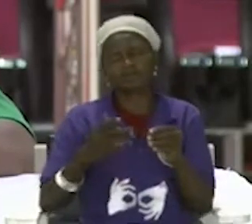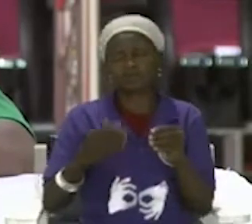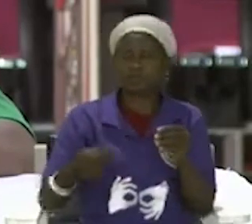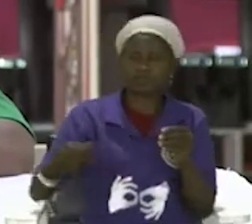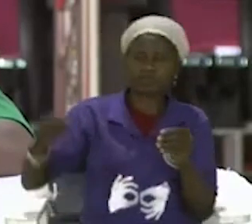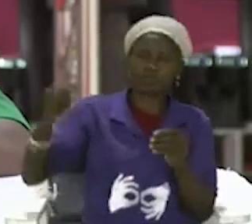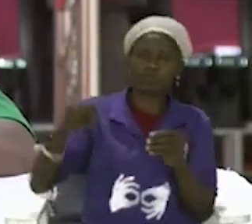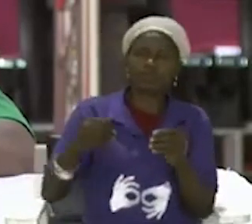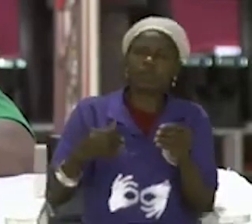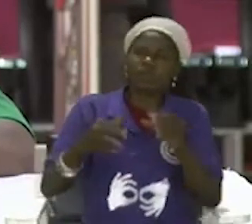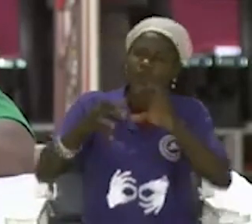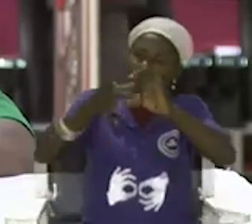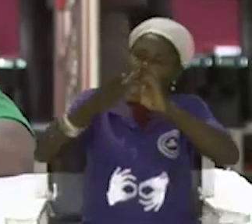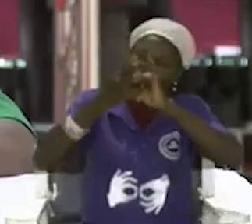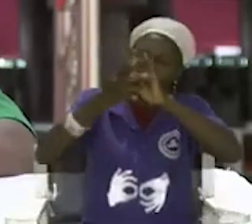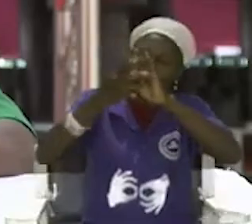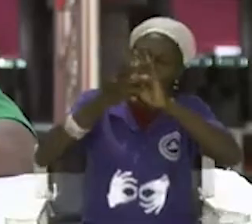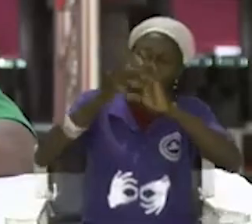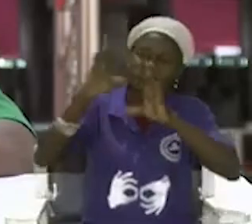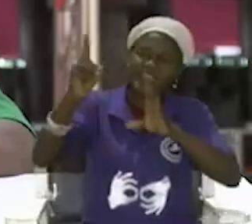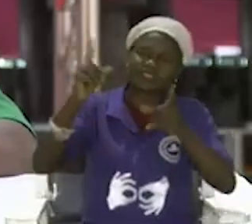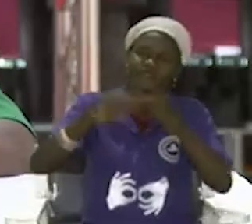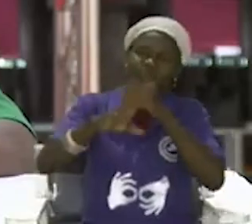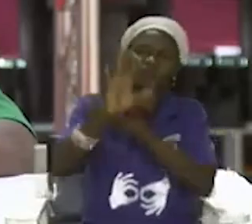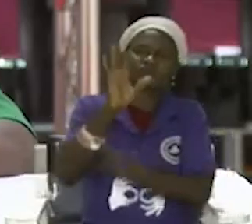connected to God.